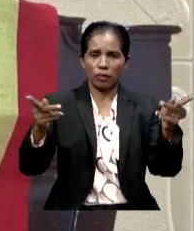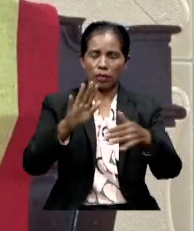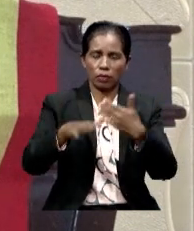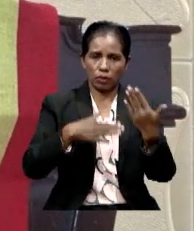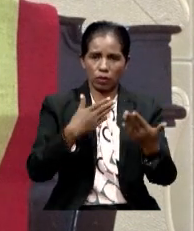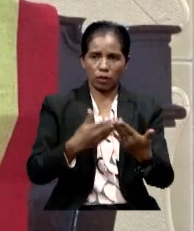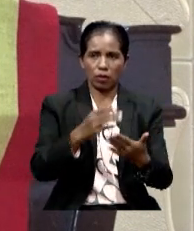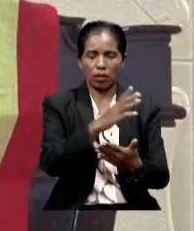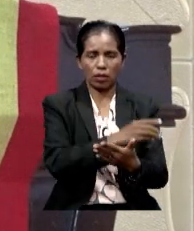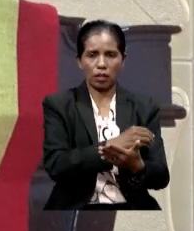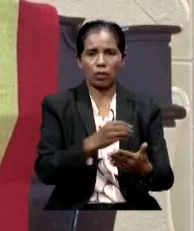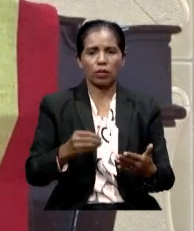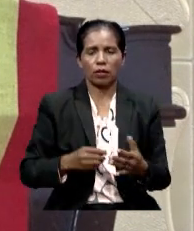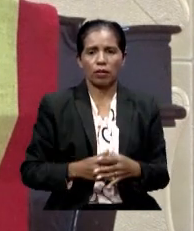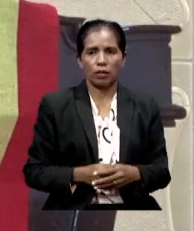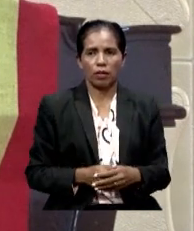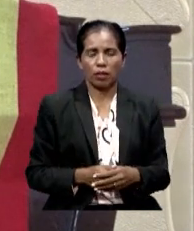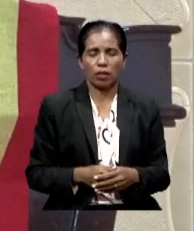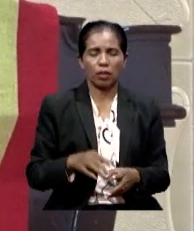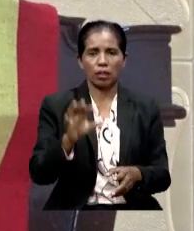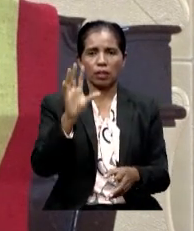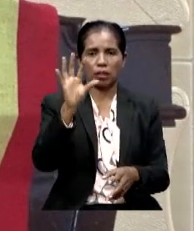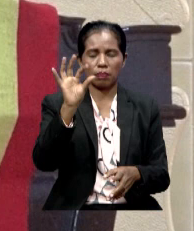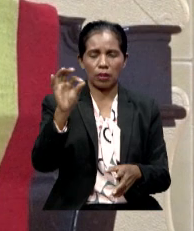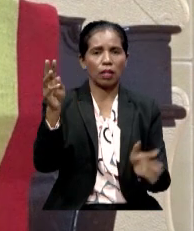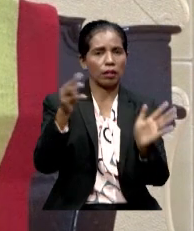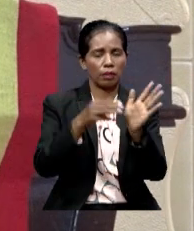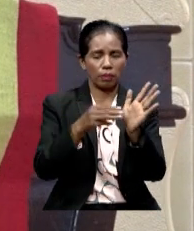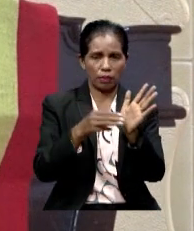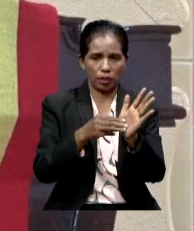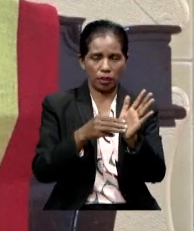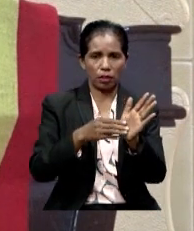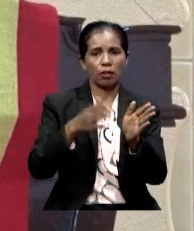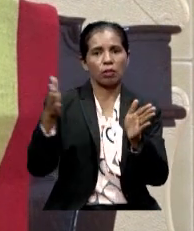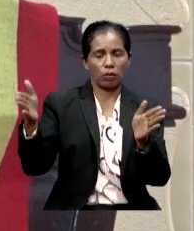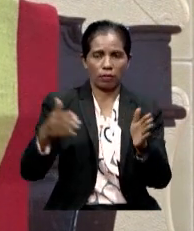end of the runway 90 meters on each side.